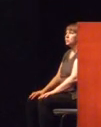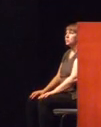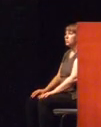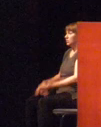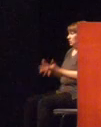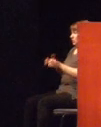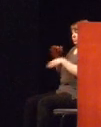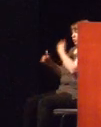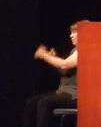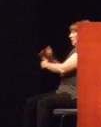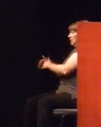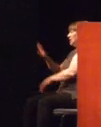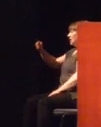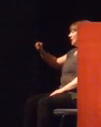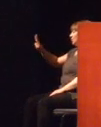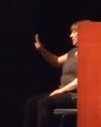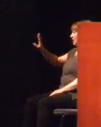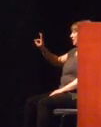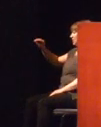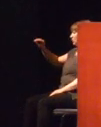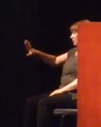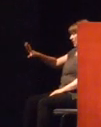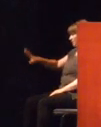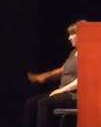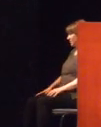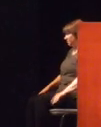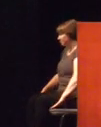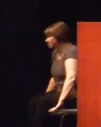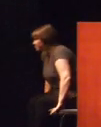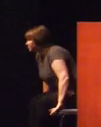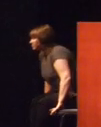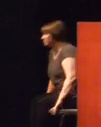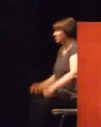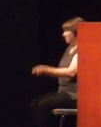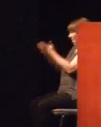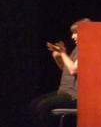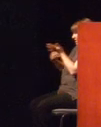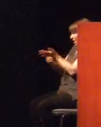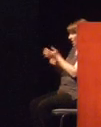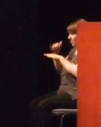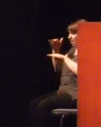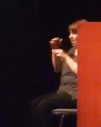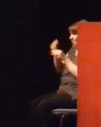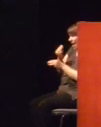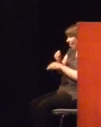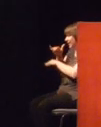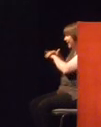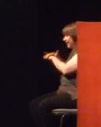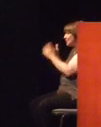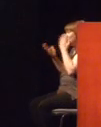I want to move on and talk about AB 705. You've probably heard a lot of talk about it. If you're in math and English, you don't want to talk about it